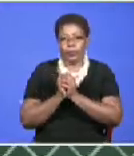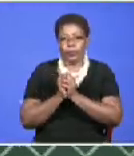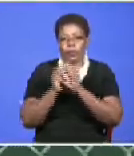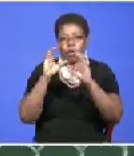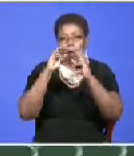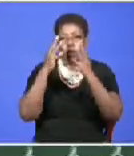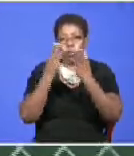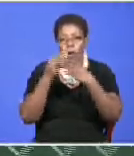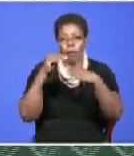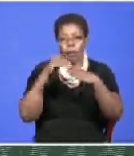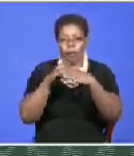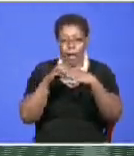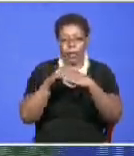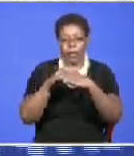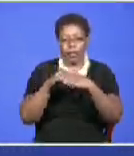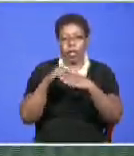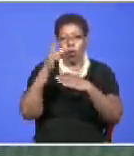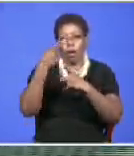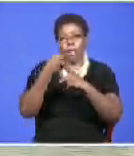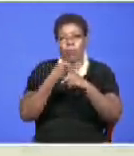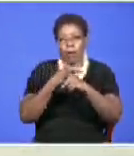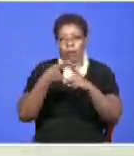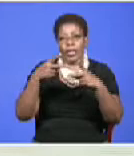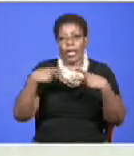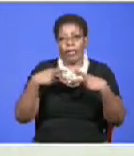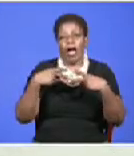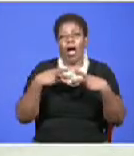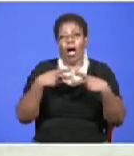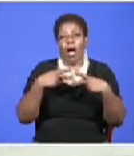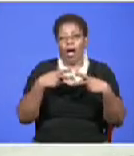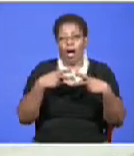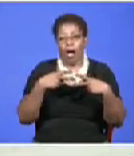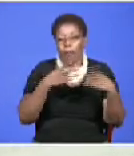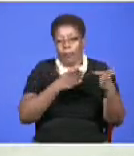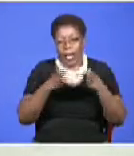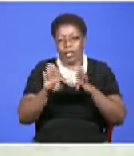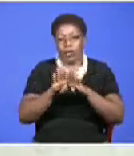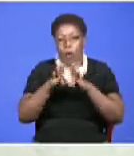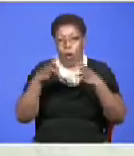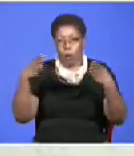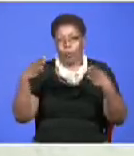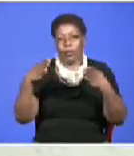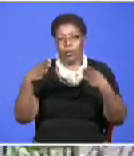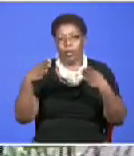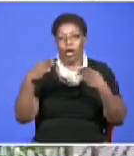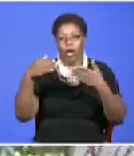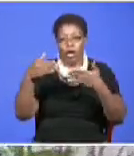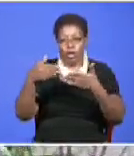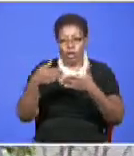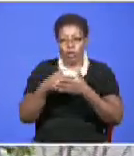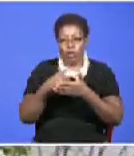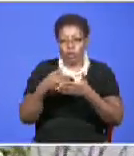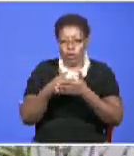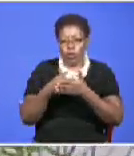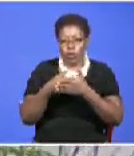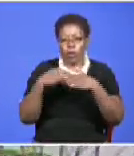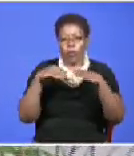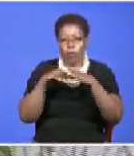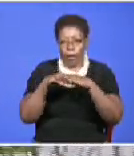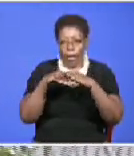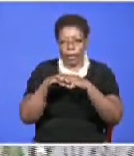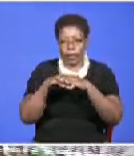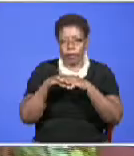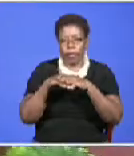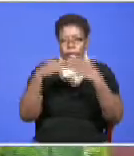Commonwealth Bank officials took about a month to develop a plan to open a temporary branch at Maxwell's Supermarket in Marsh Harbor, Abaco. Commonwealth